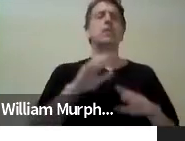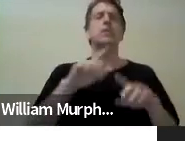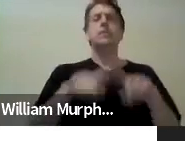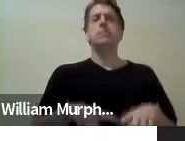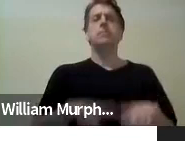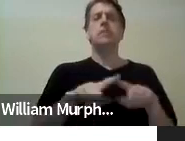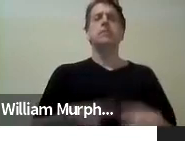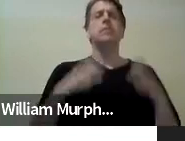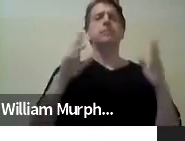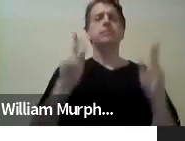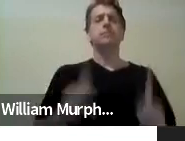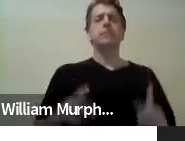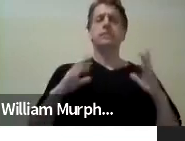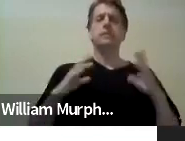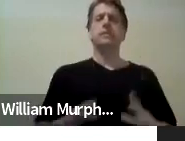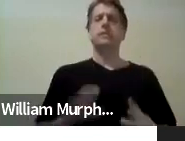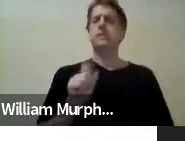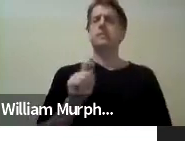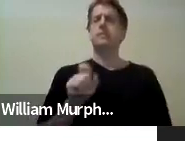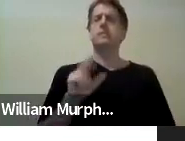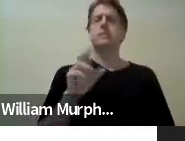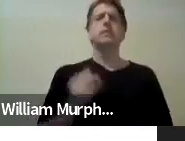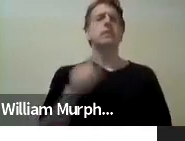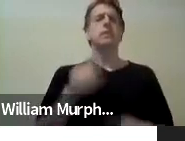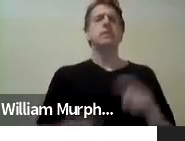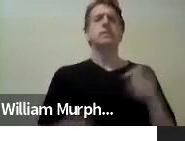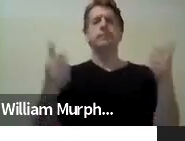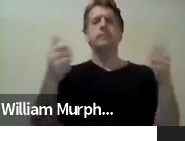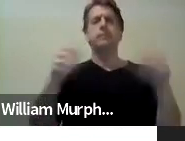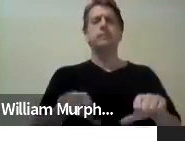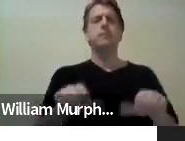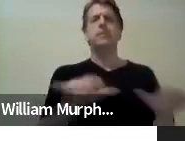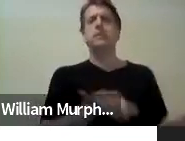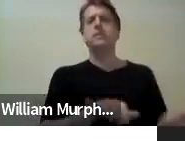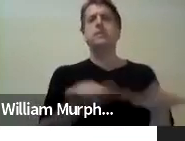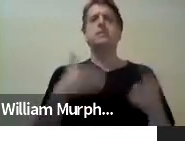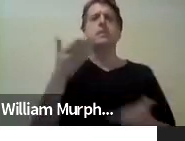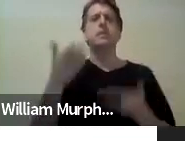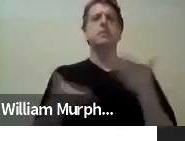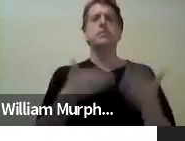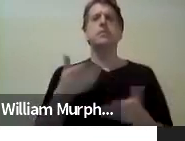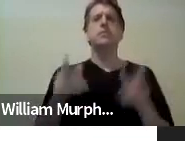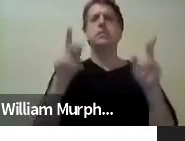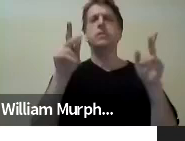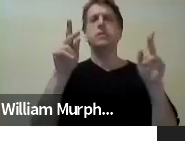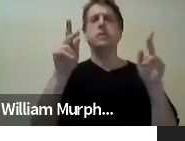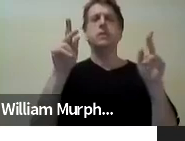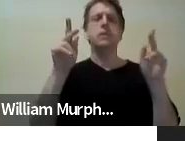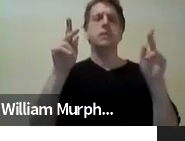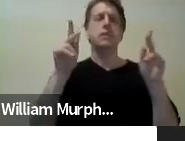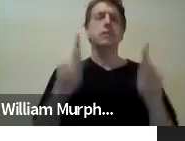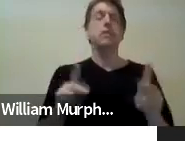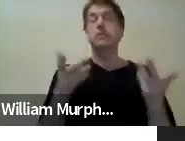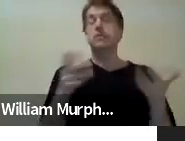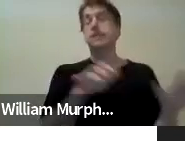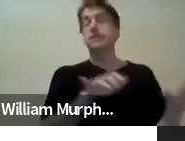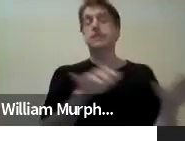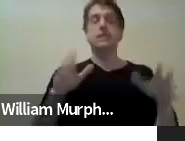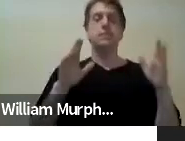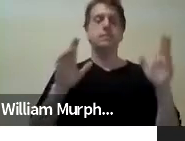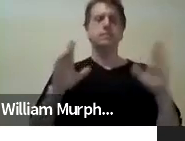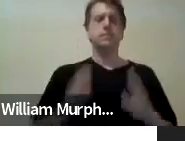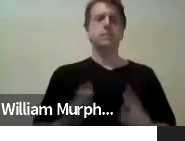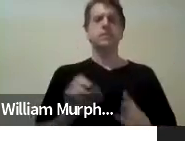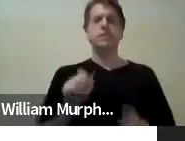citizenship status, they can't be denied the same services as a person with a different citizenship status. One way that this